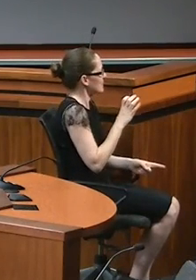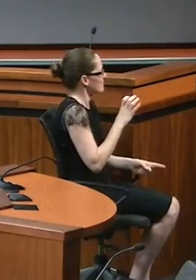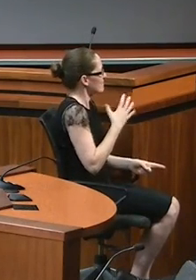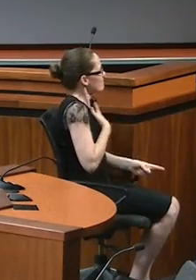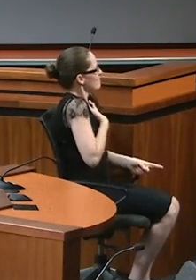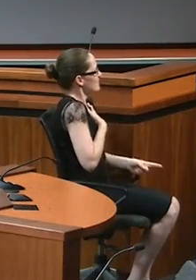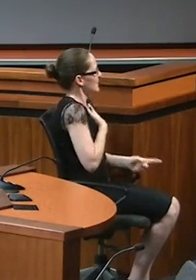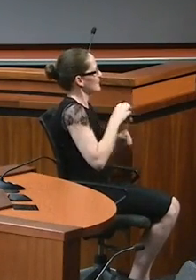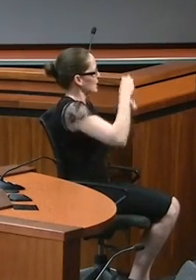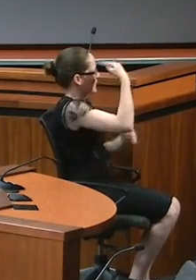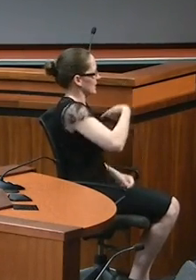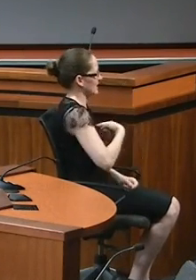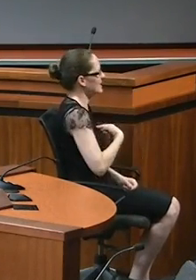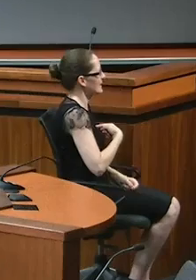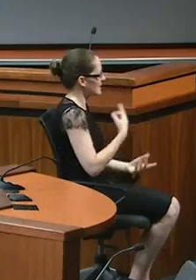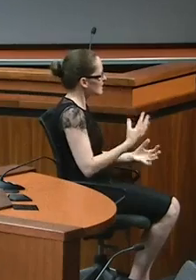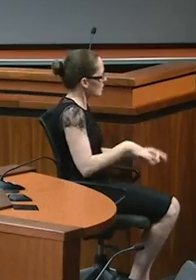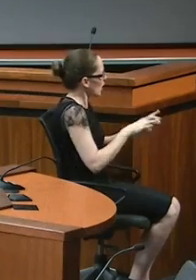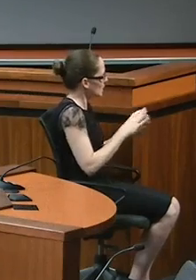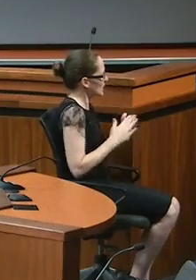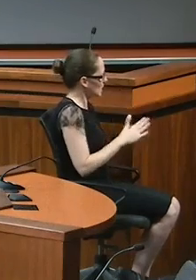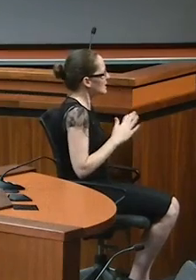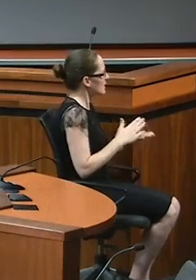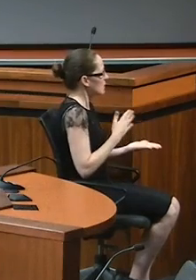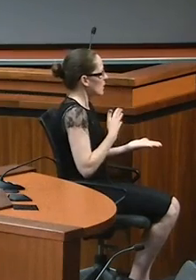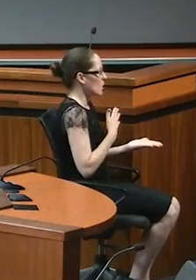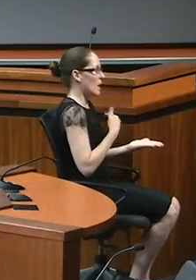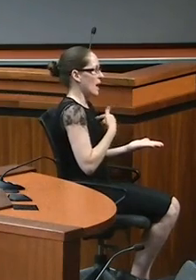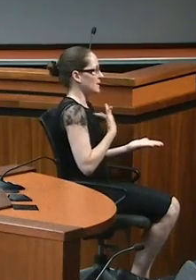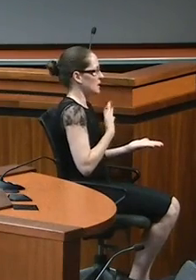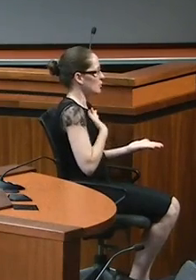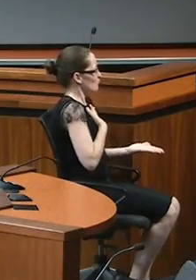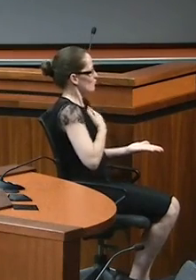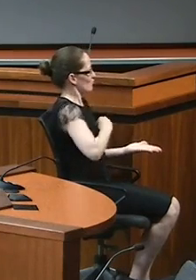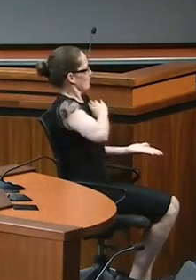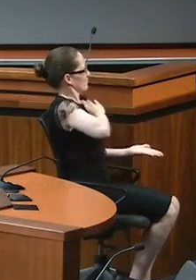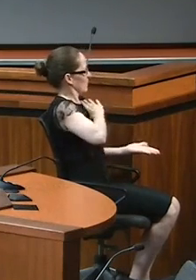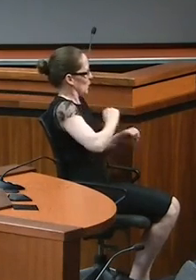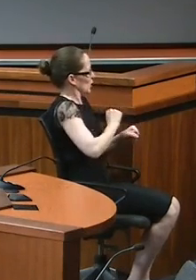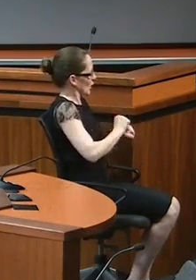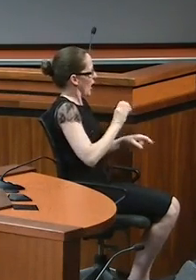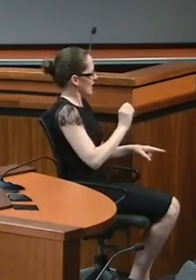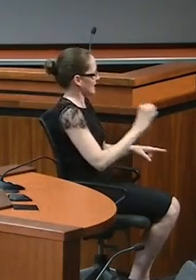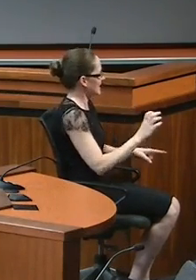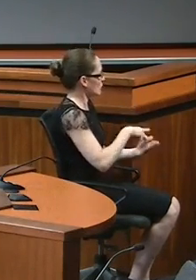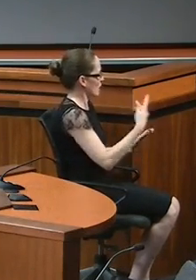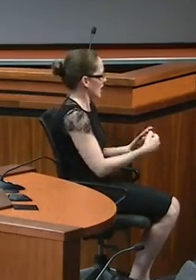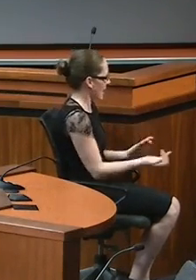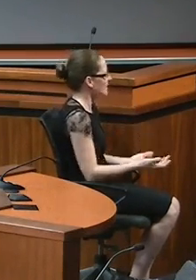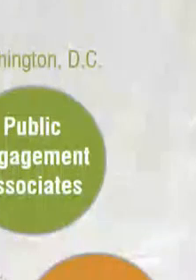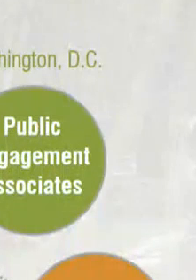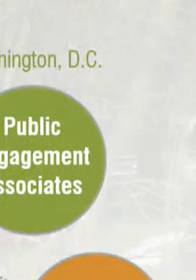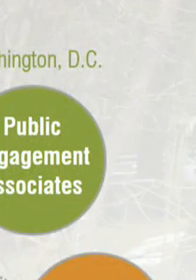very important community, so it's an honor to be working on this effort. So we're kicking off the master plan effort tonight. I'd like to start